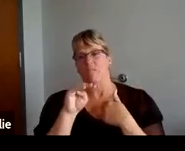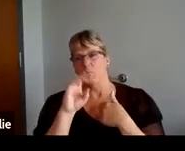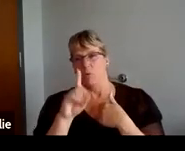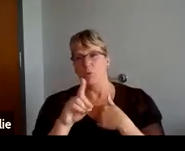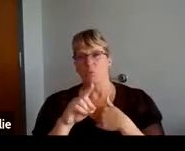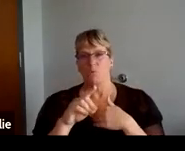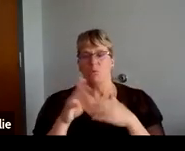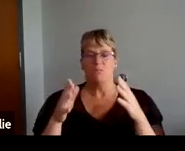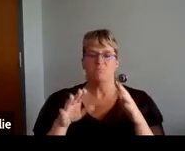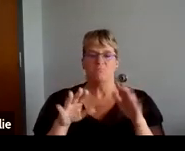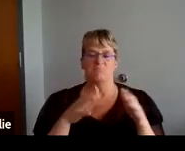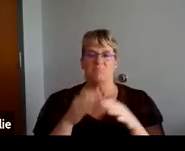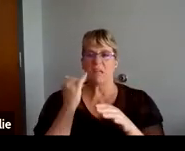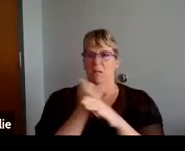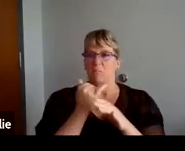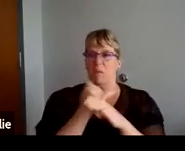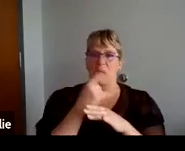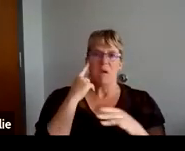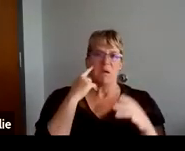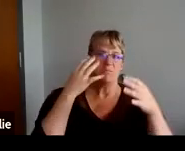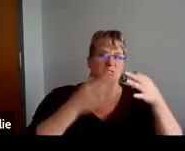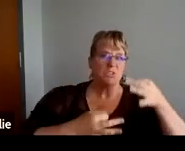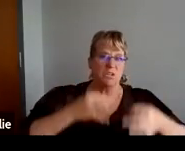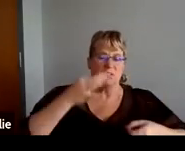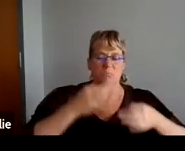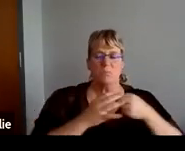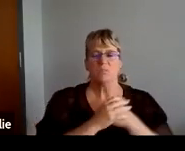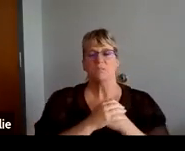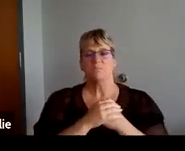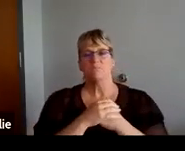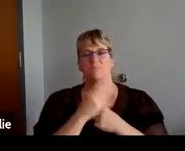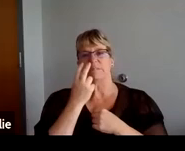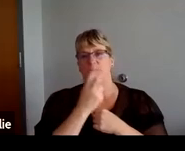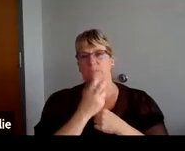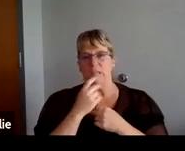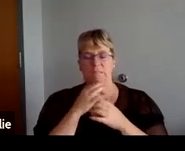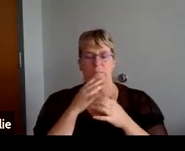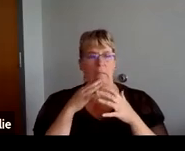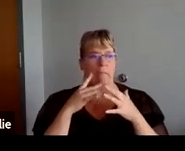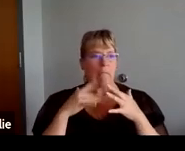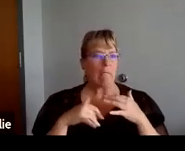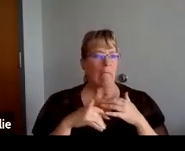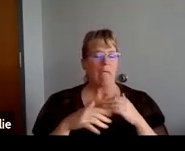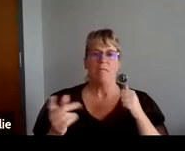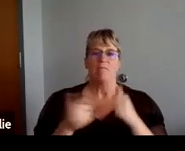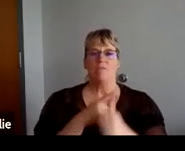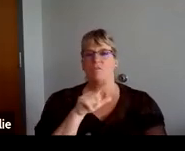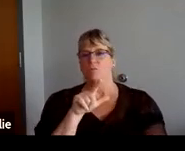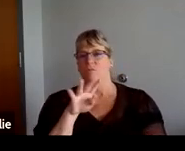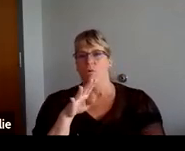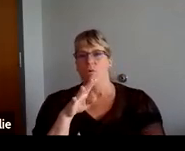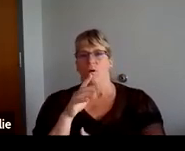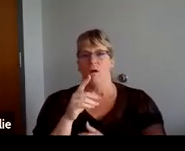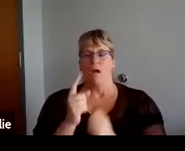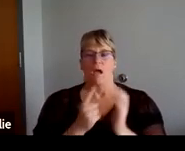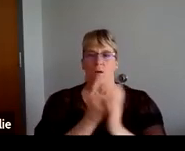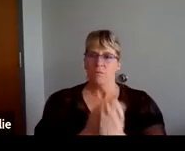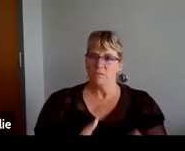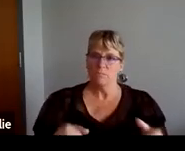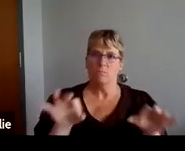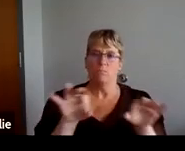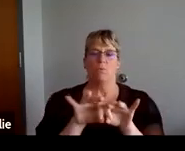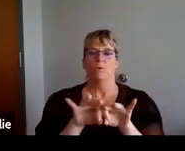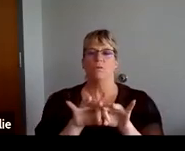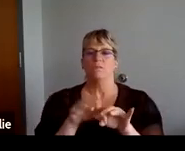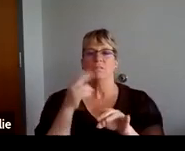little bit of impaired judgment, maybe a little slurring of speech. Within that first 24 hours, really critical, looking at